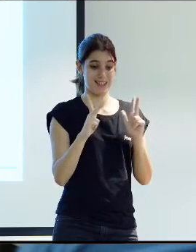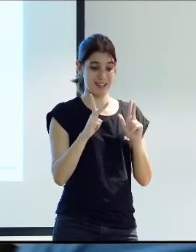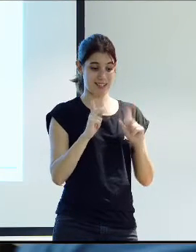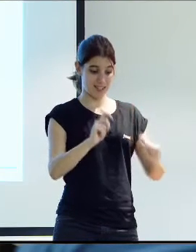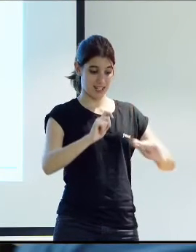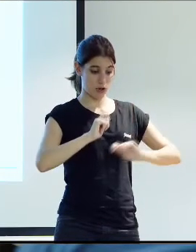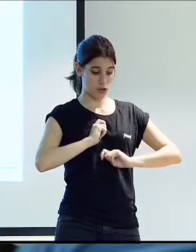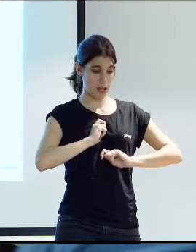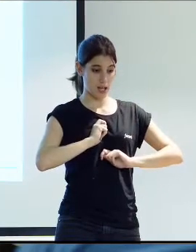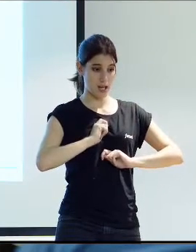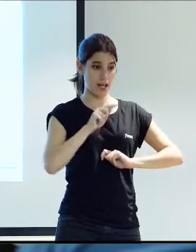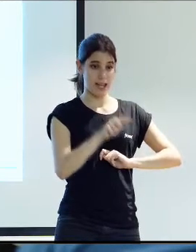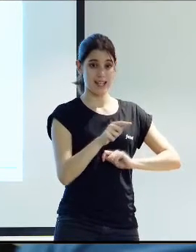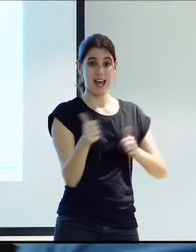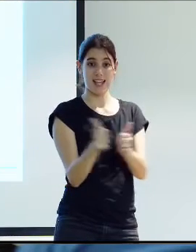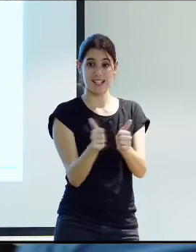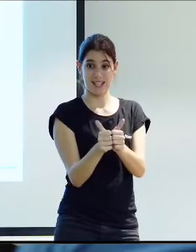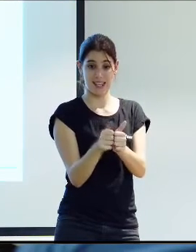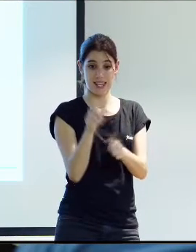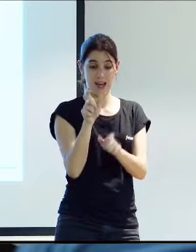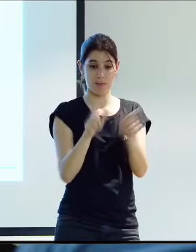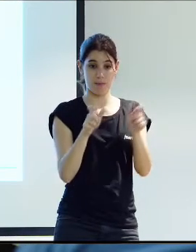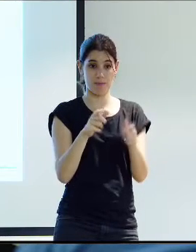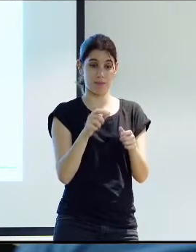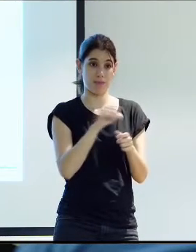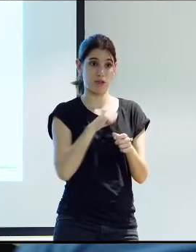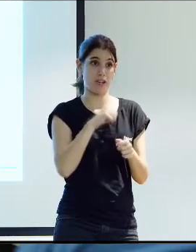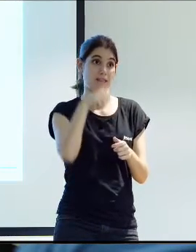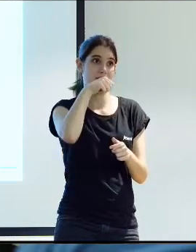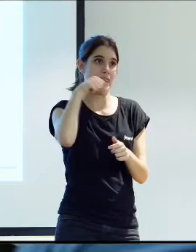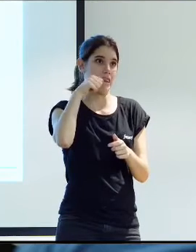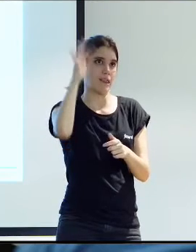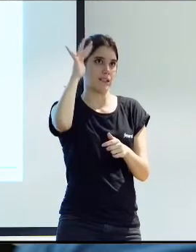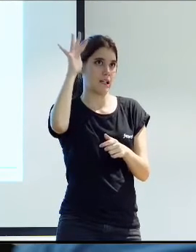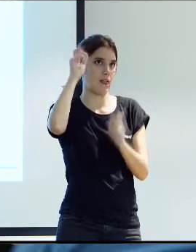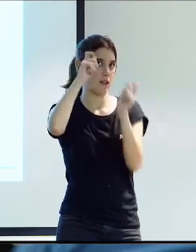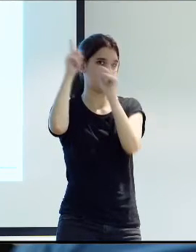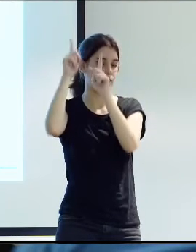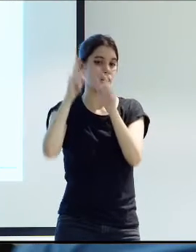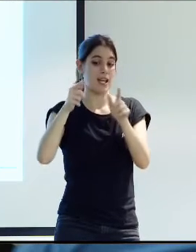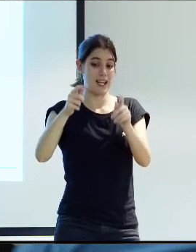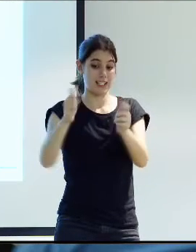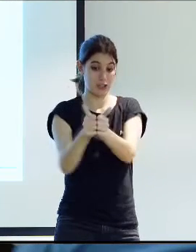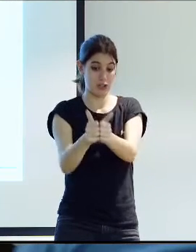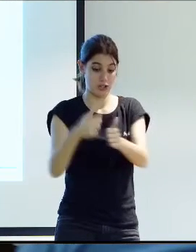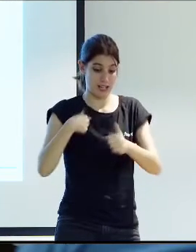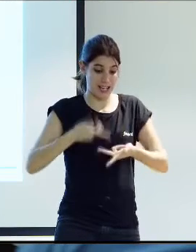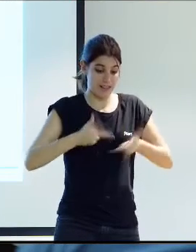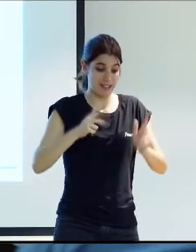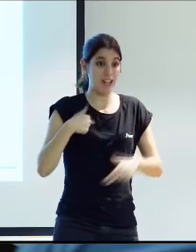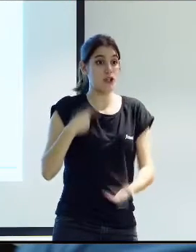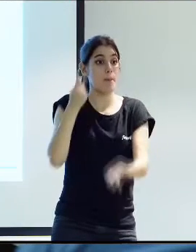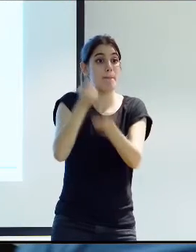The freedom that we would get from this personal assistance, something we dream about, should not